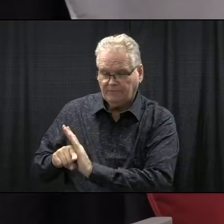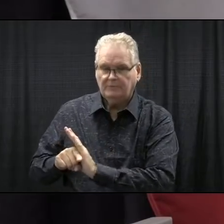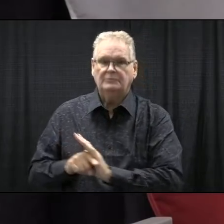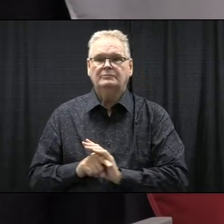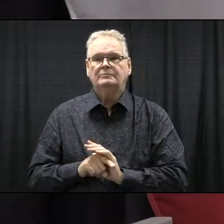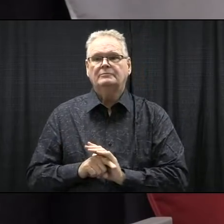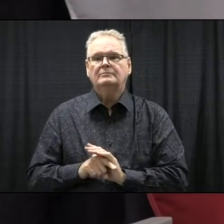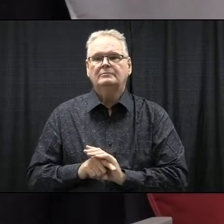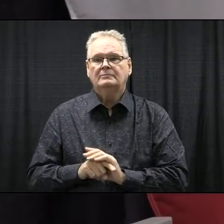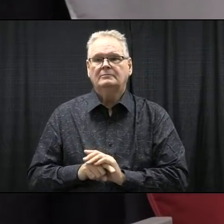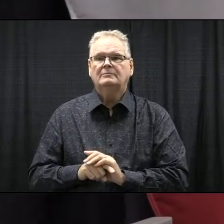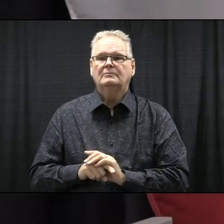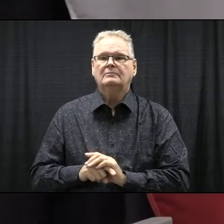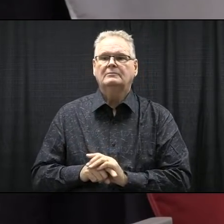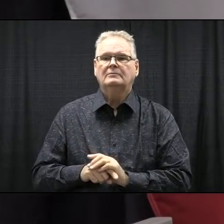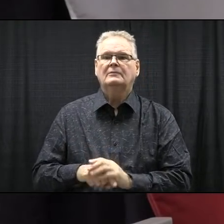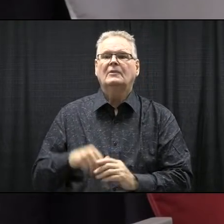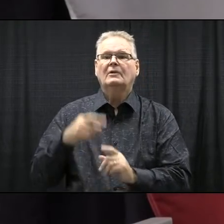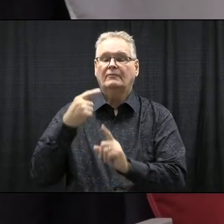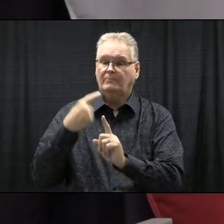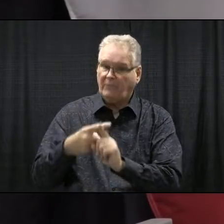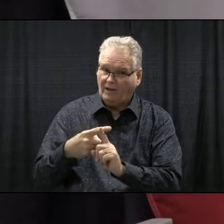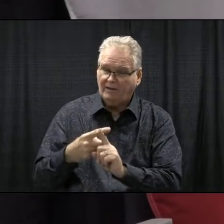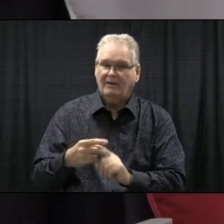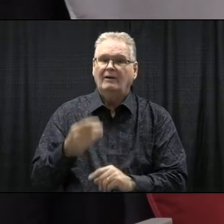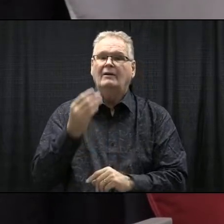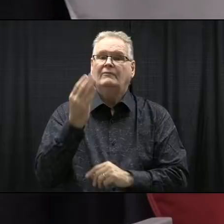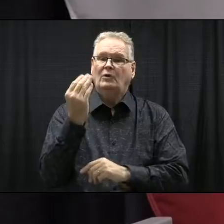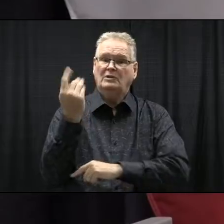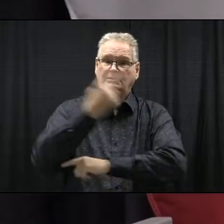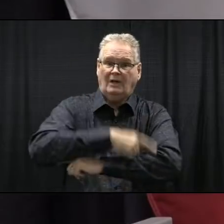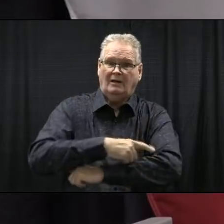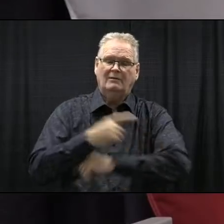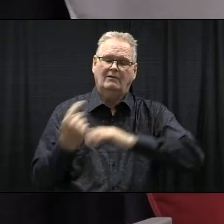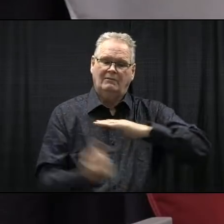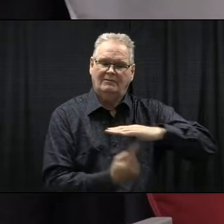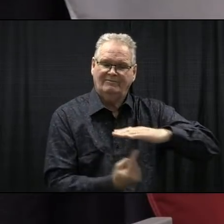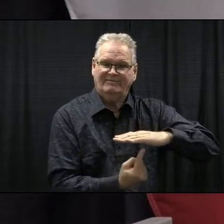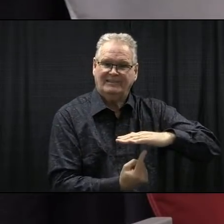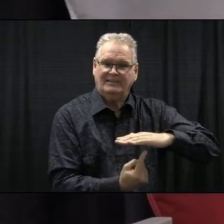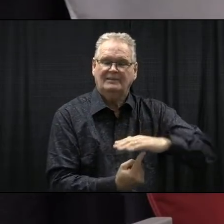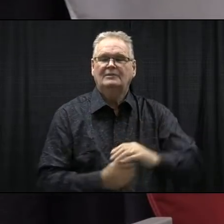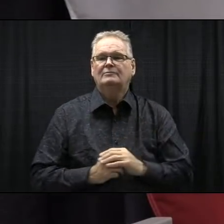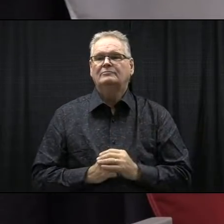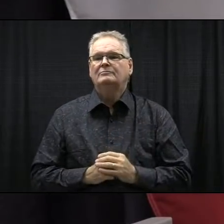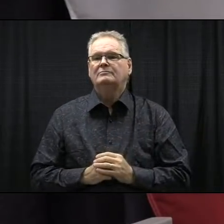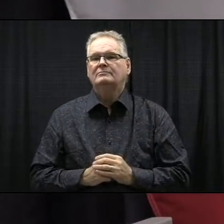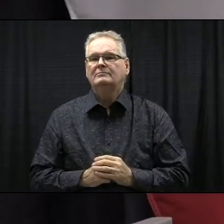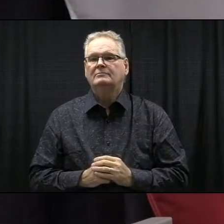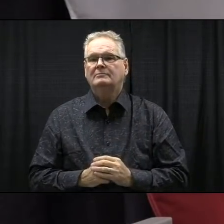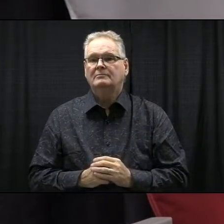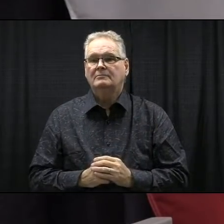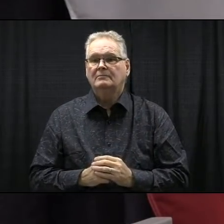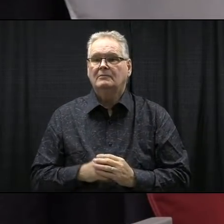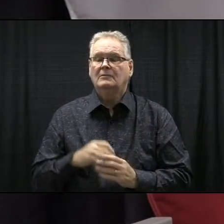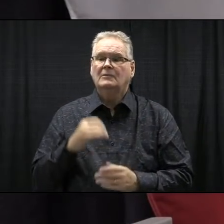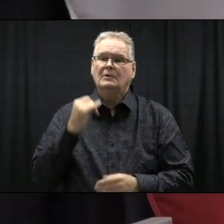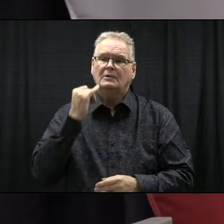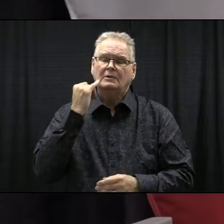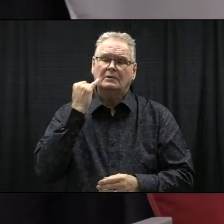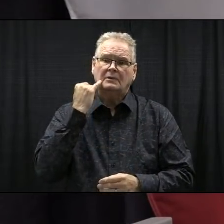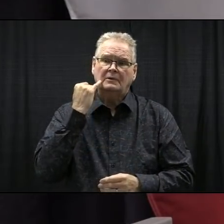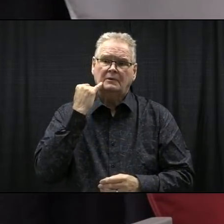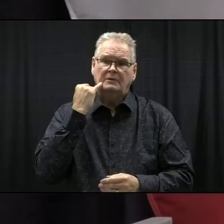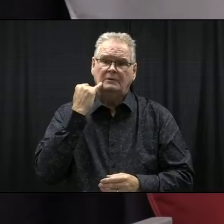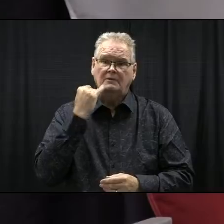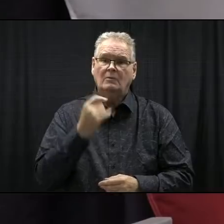period has passed, partially vaccinated and unvaccinated travelers, as well as any children traveling with them or have isolated with them,